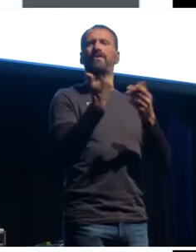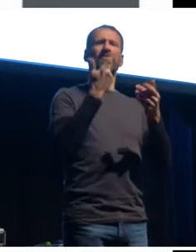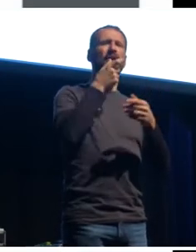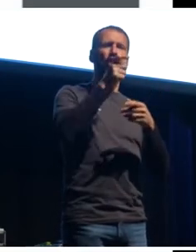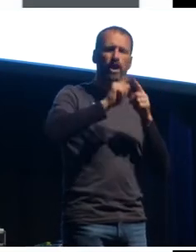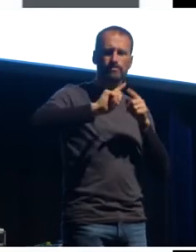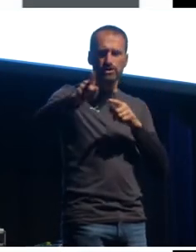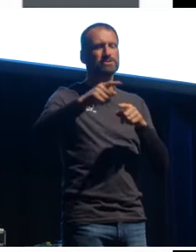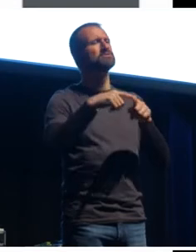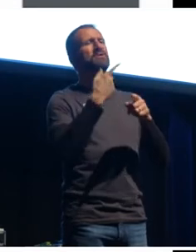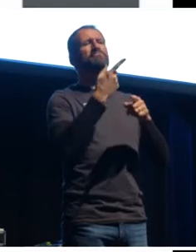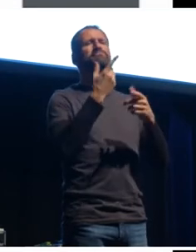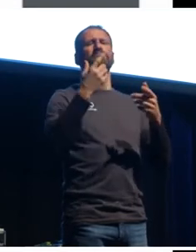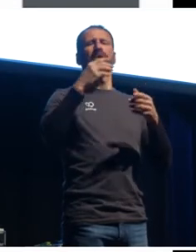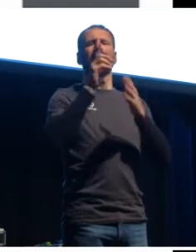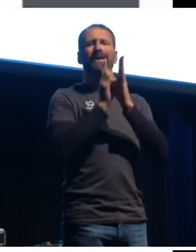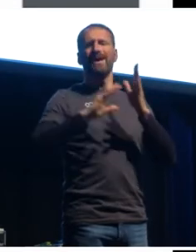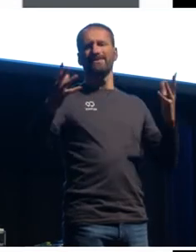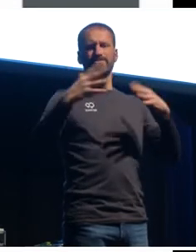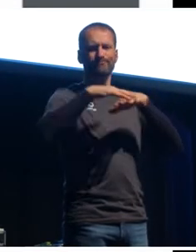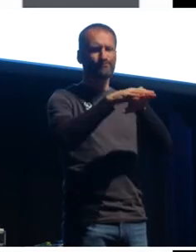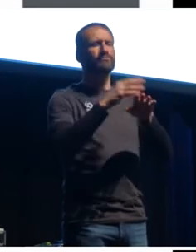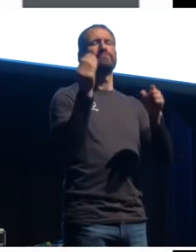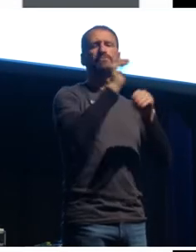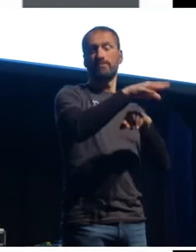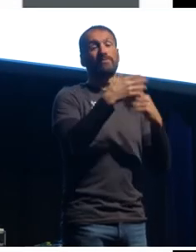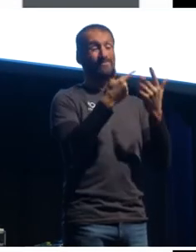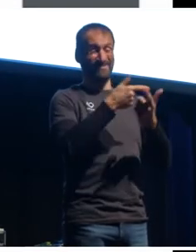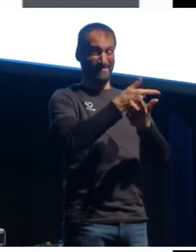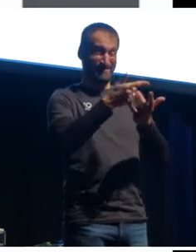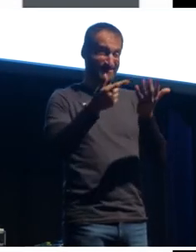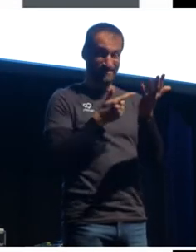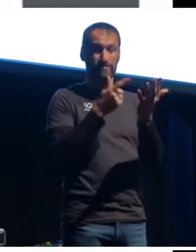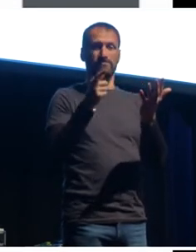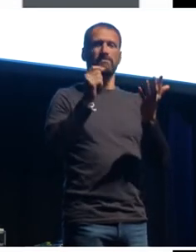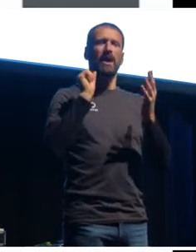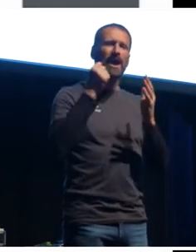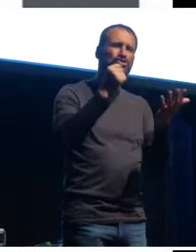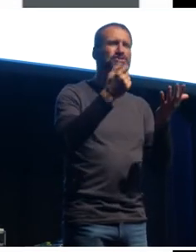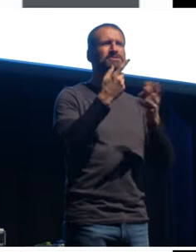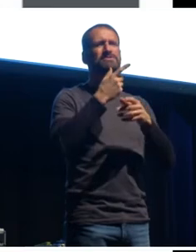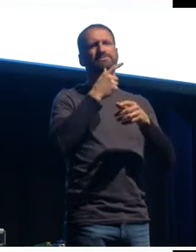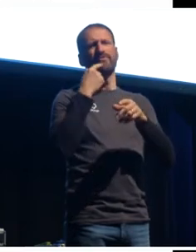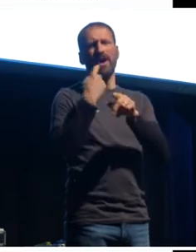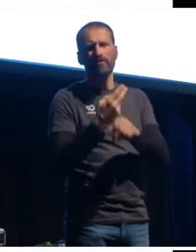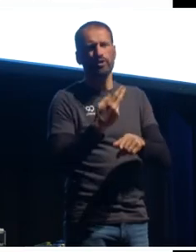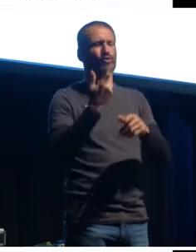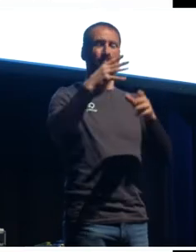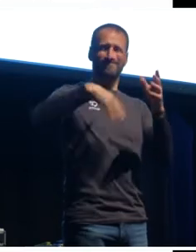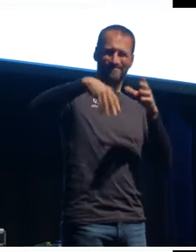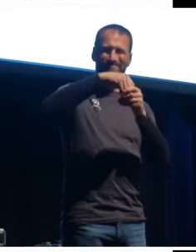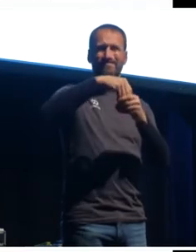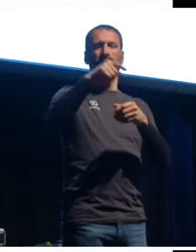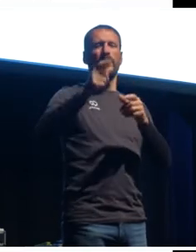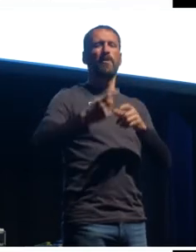coordinates things. It joins the data together. And it, you pull all of those extra responsibilities from the, your services and the monolith.